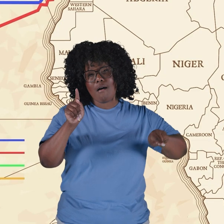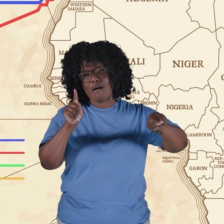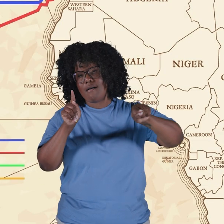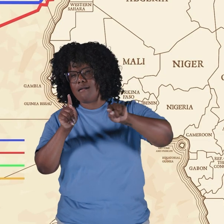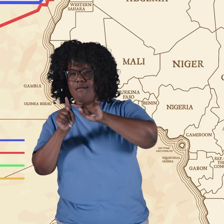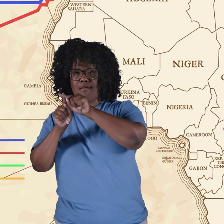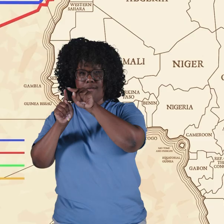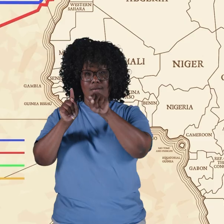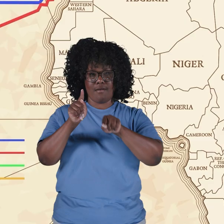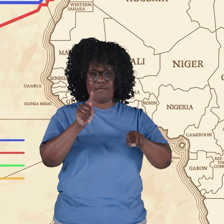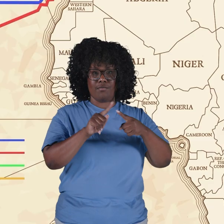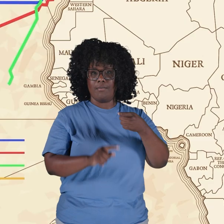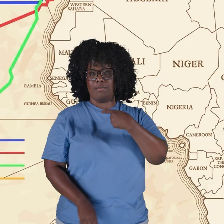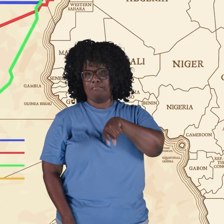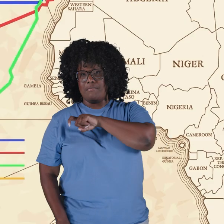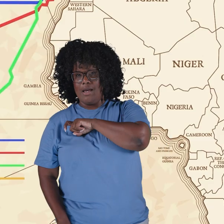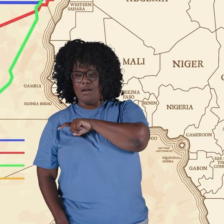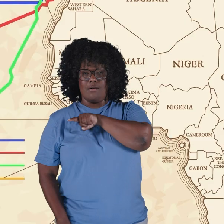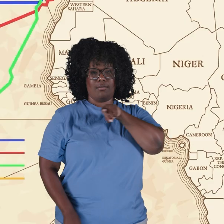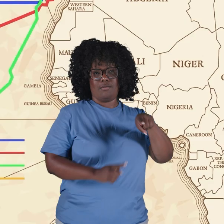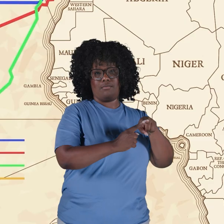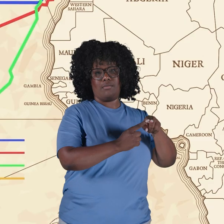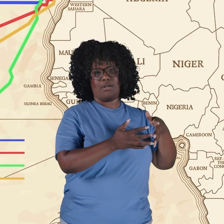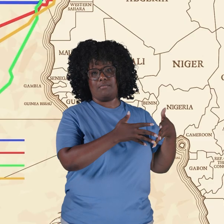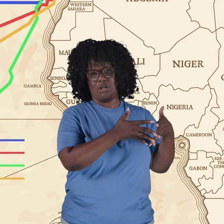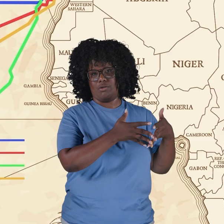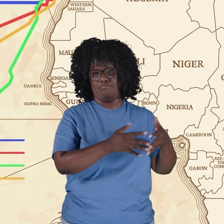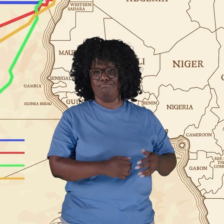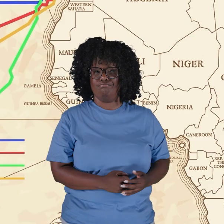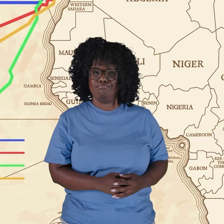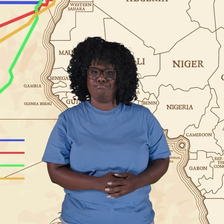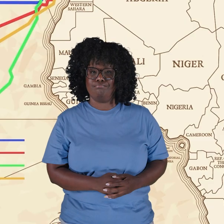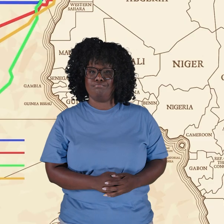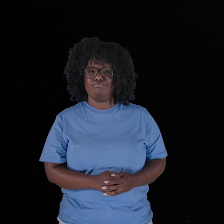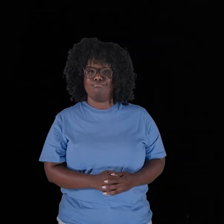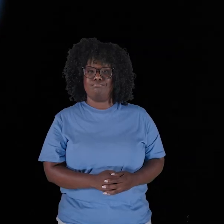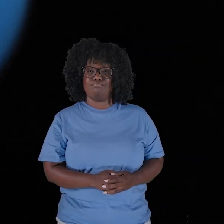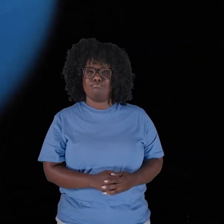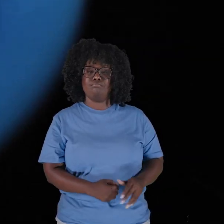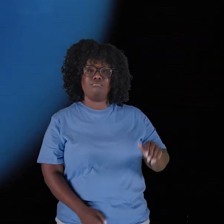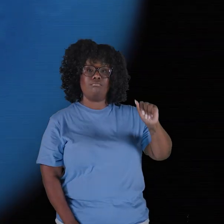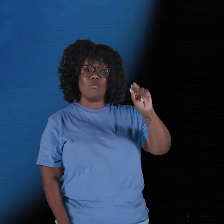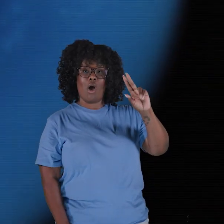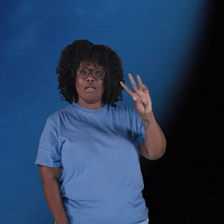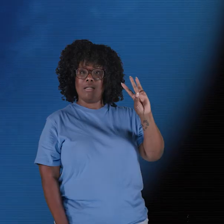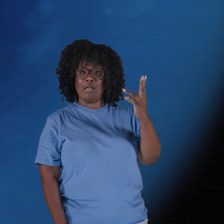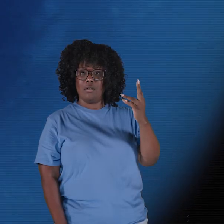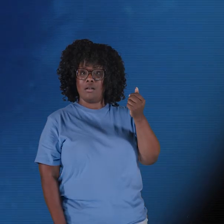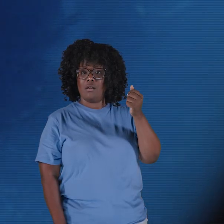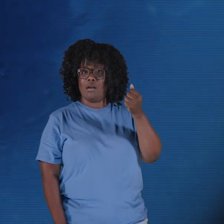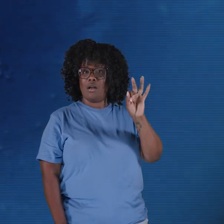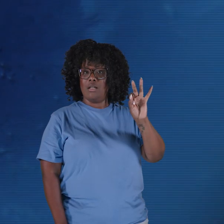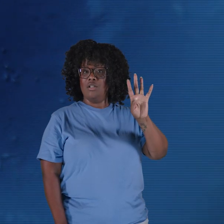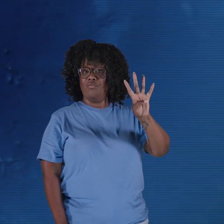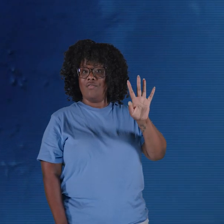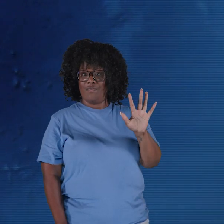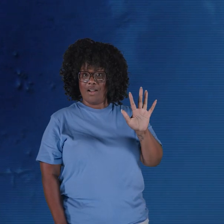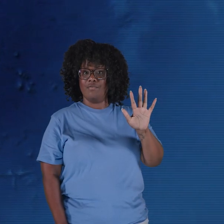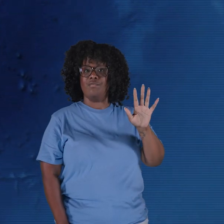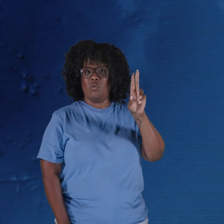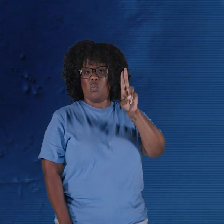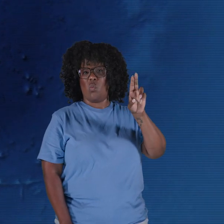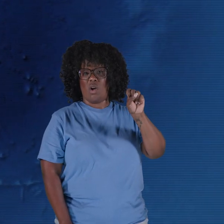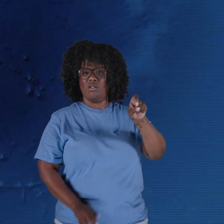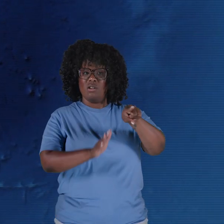complete 4 round-trip voyages from Spain to the Americas. On August 6, 1945,